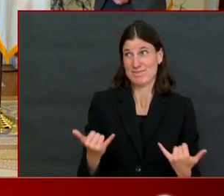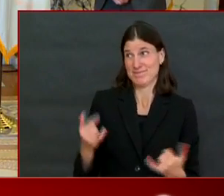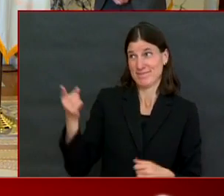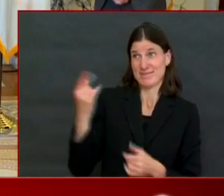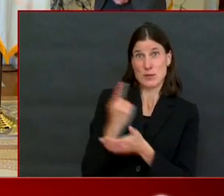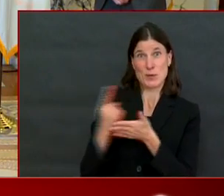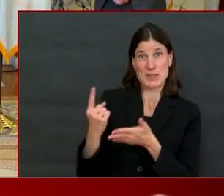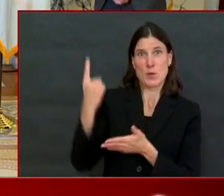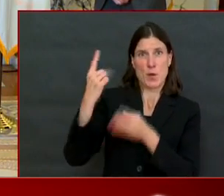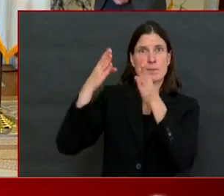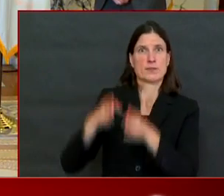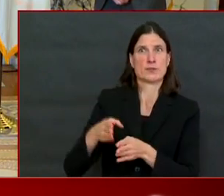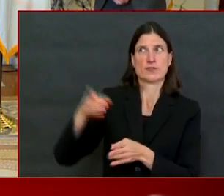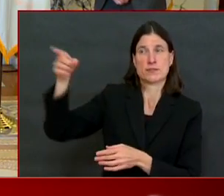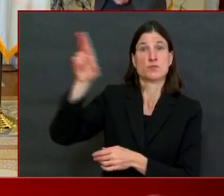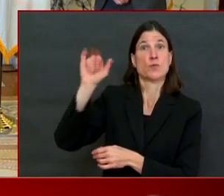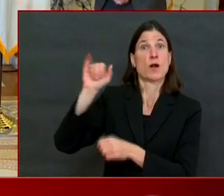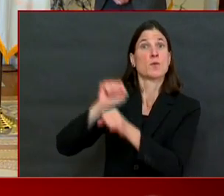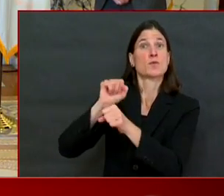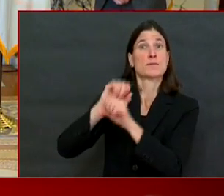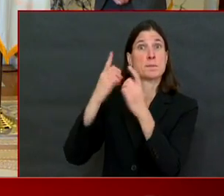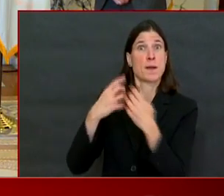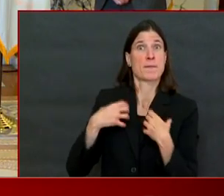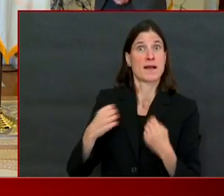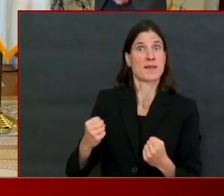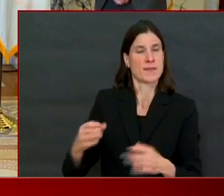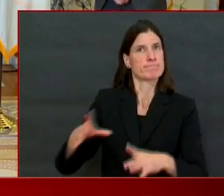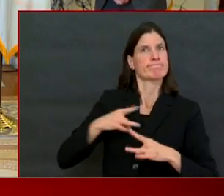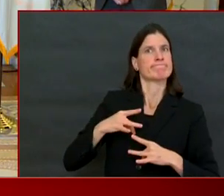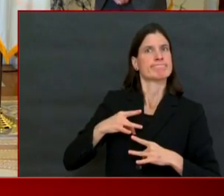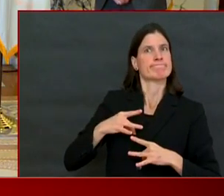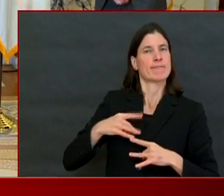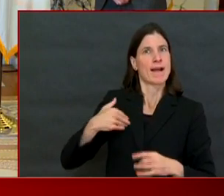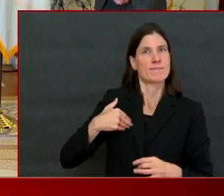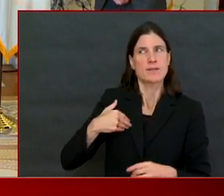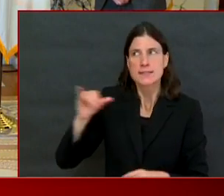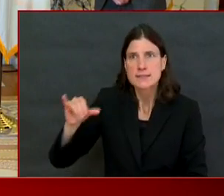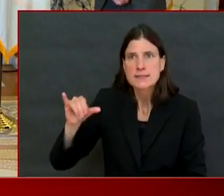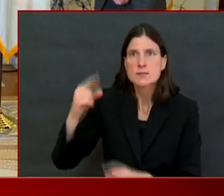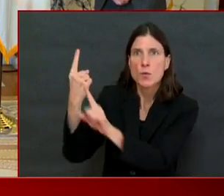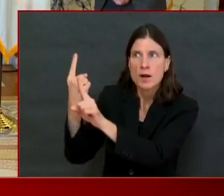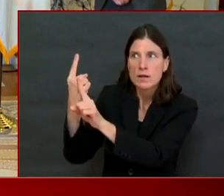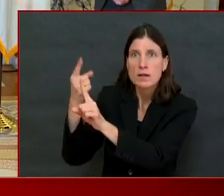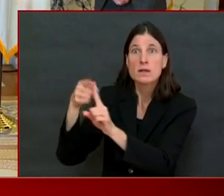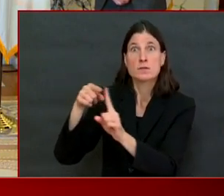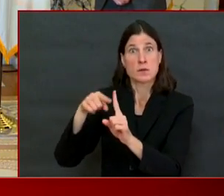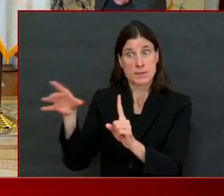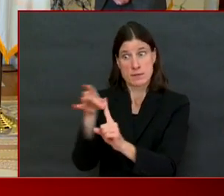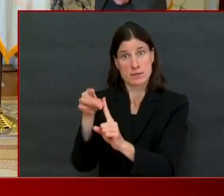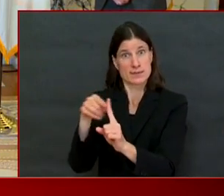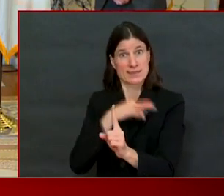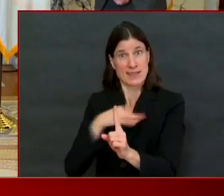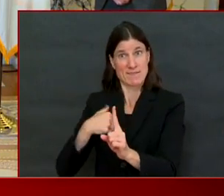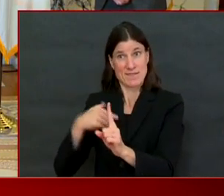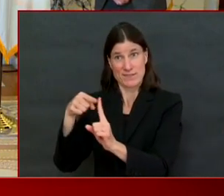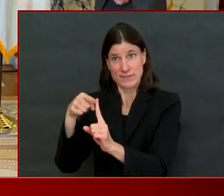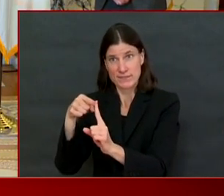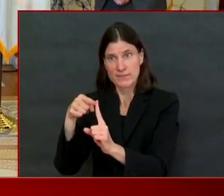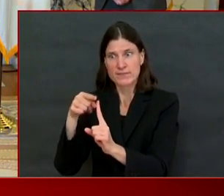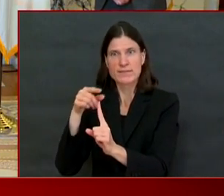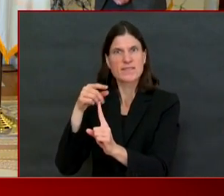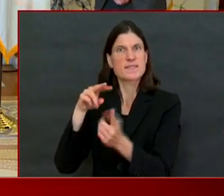virus so challenging. After one staff person got a positive test result just a day or two